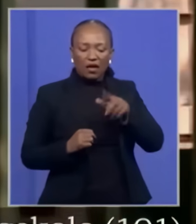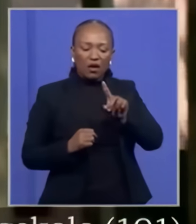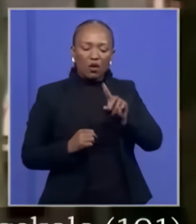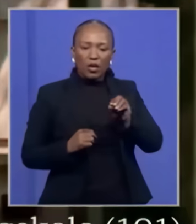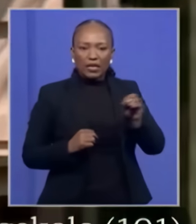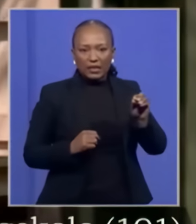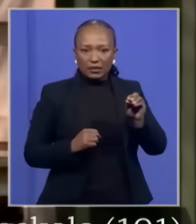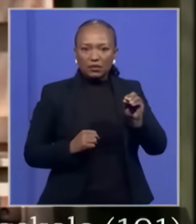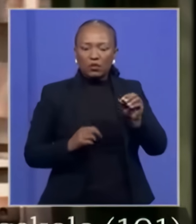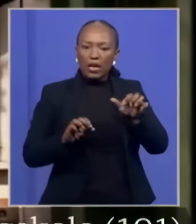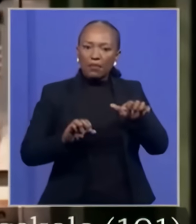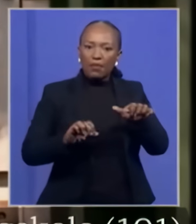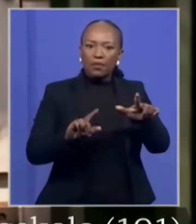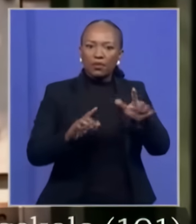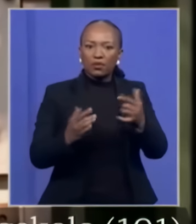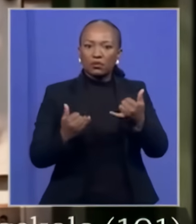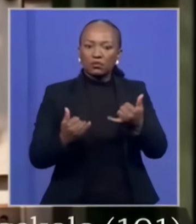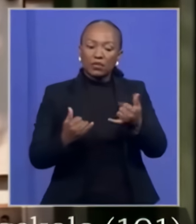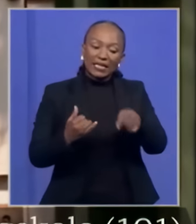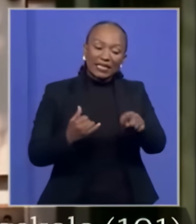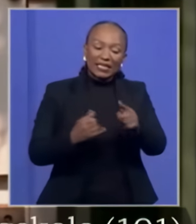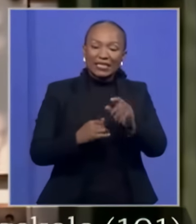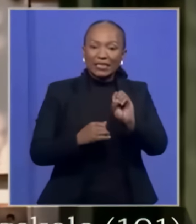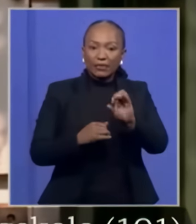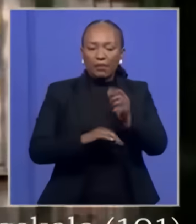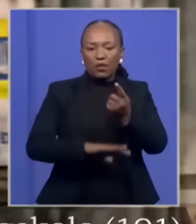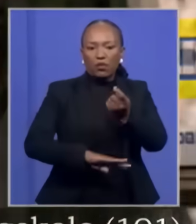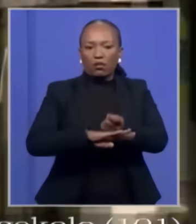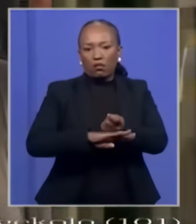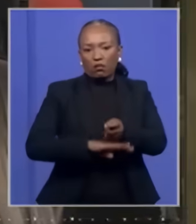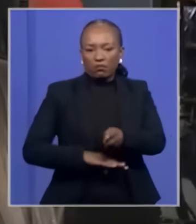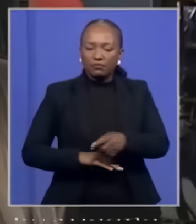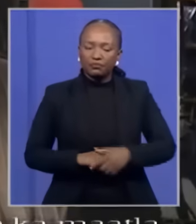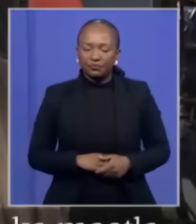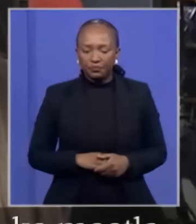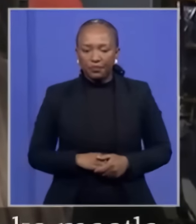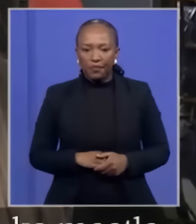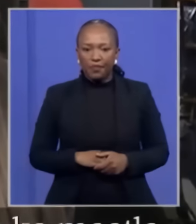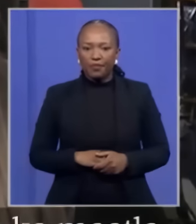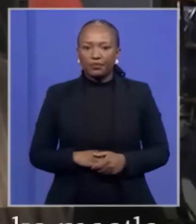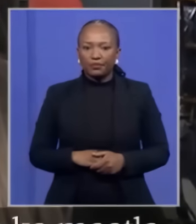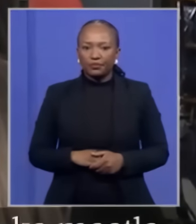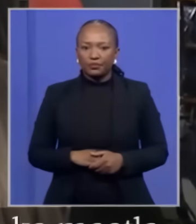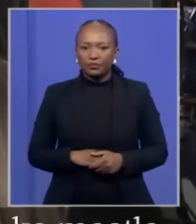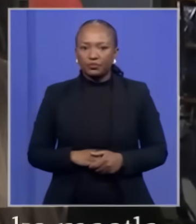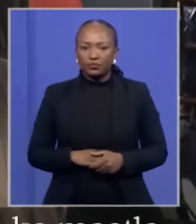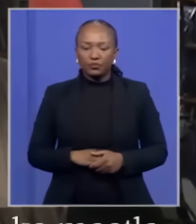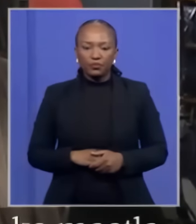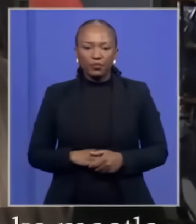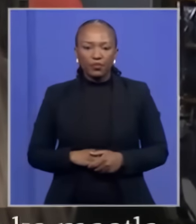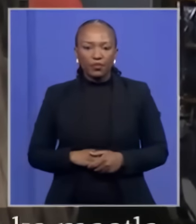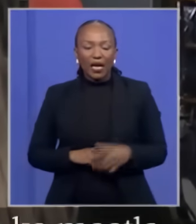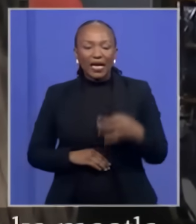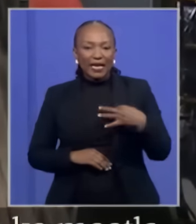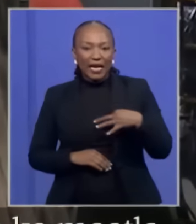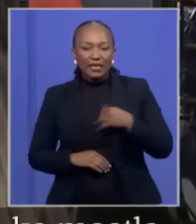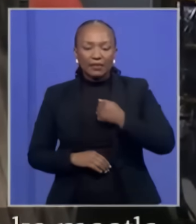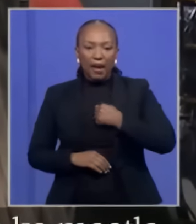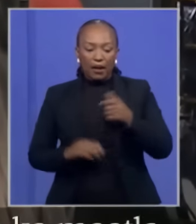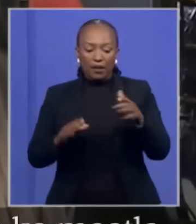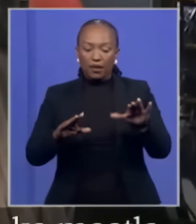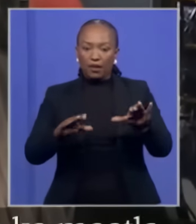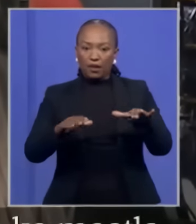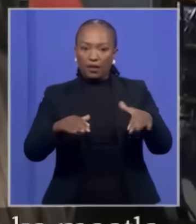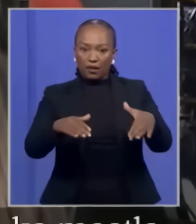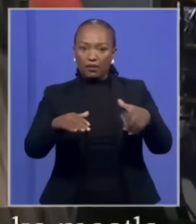ka Limpopo o tla gahlola kgweding ya Lwedi. I need to protect my girls at all times. I won't allow them to travel without me.